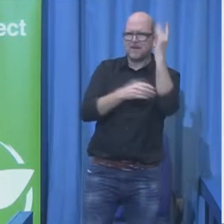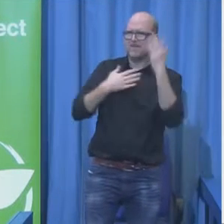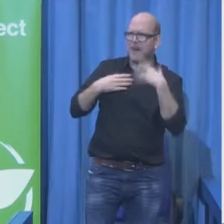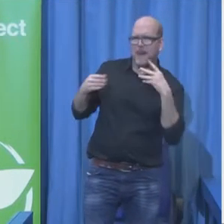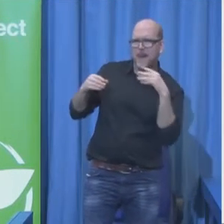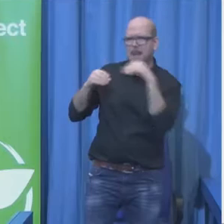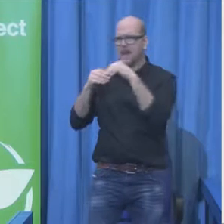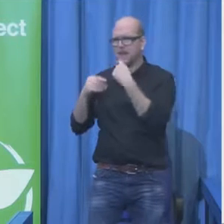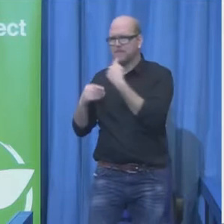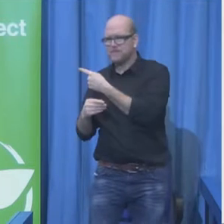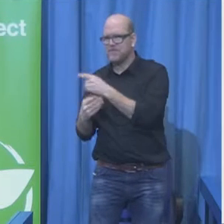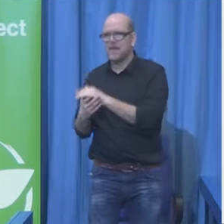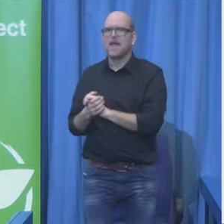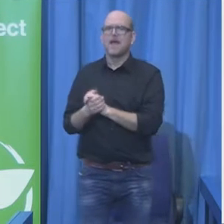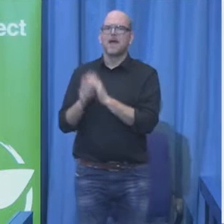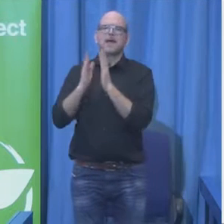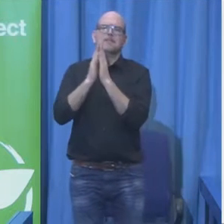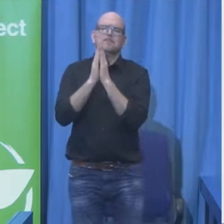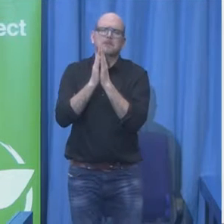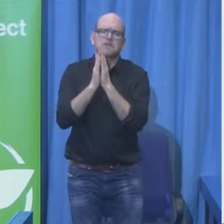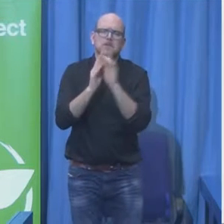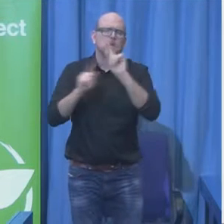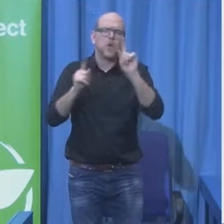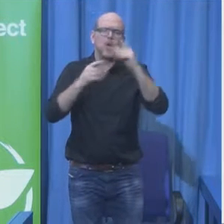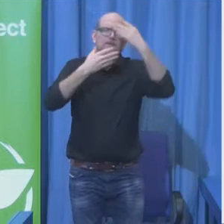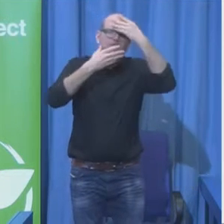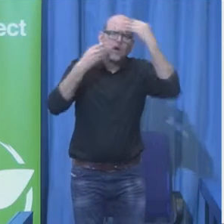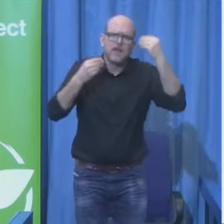African Disability Forum.